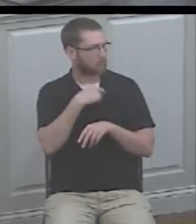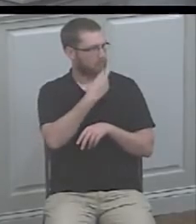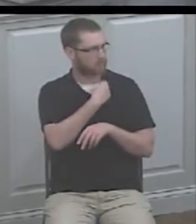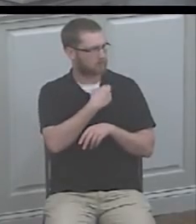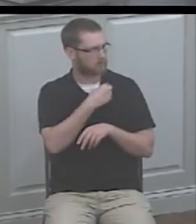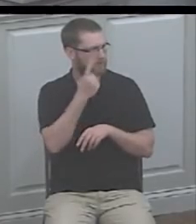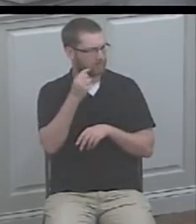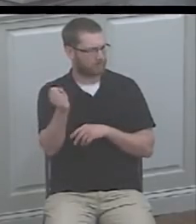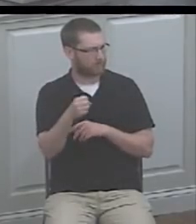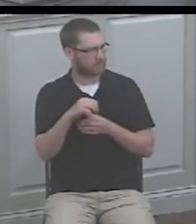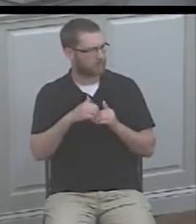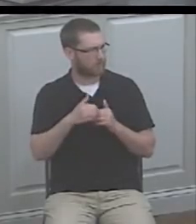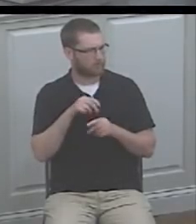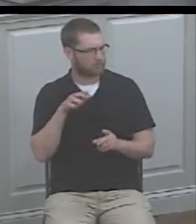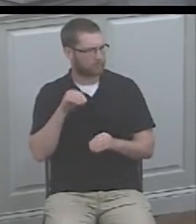And if it does, how so?